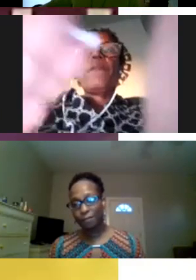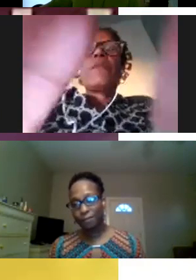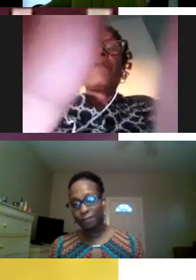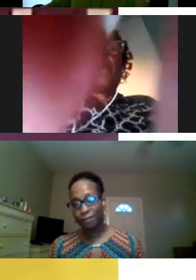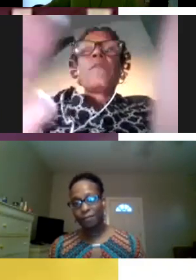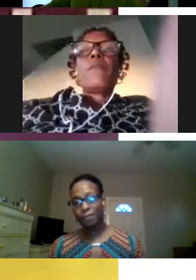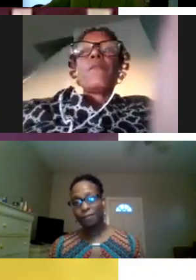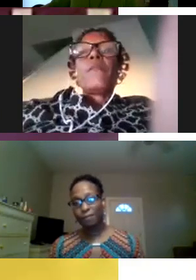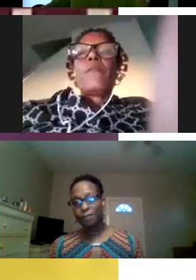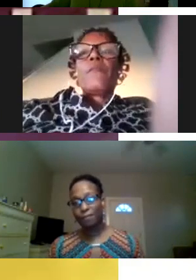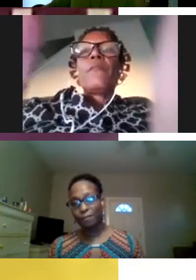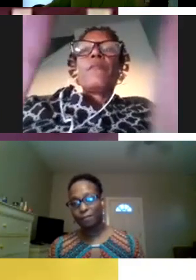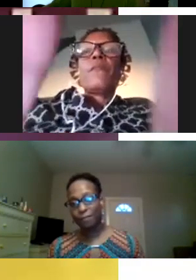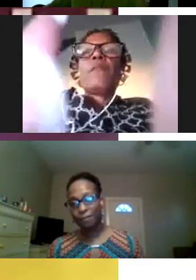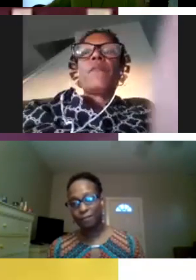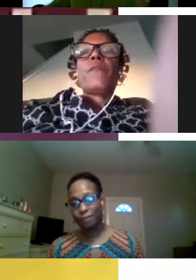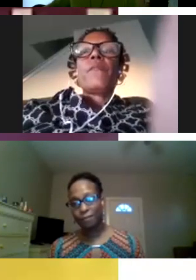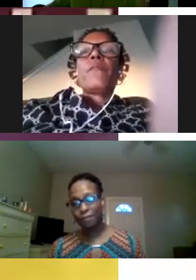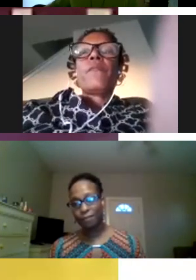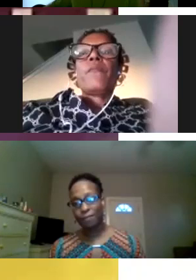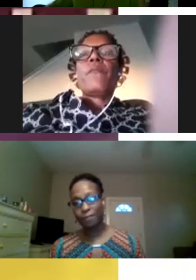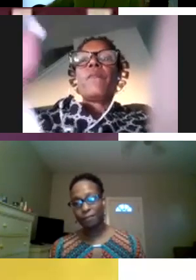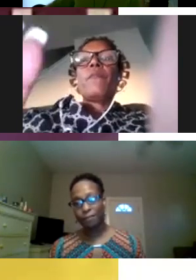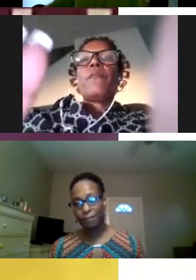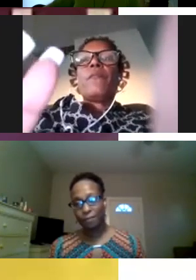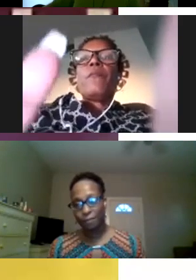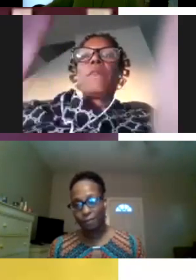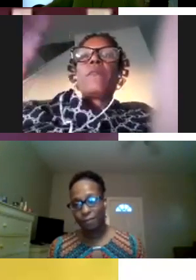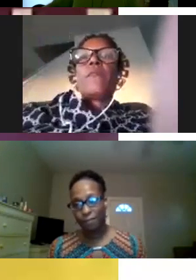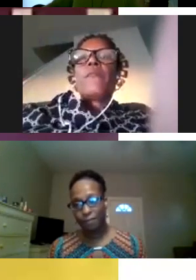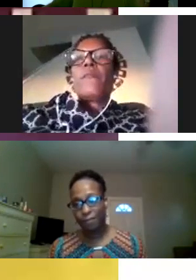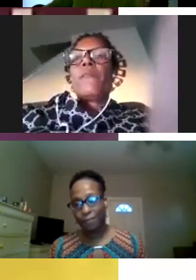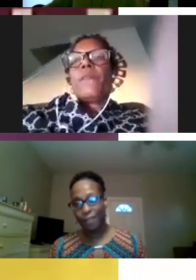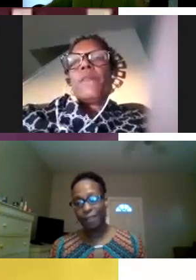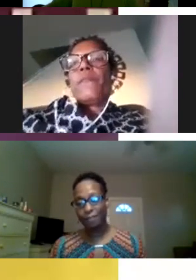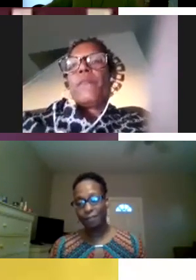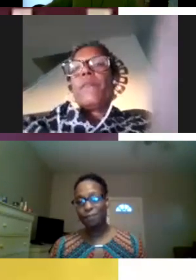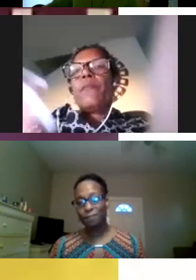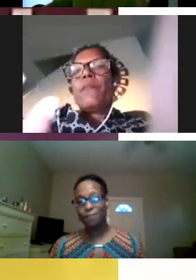you are really going to be focusing on in this upcoming year.